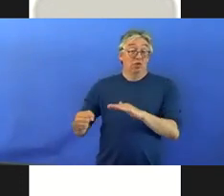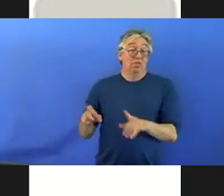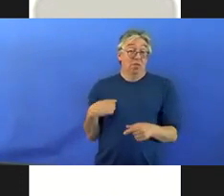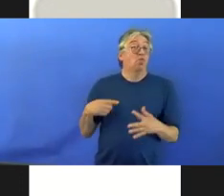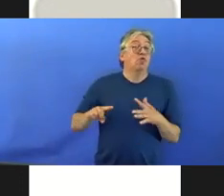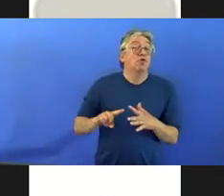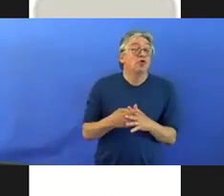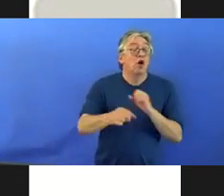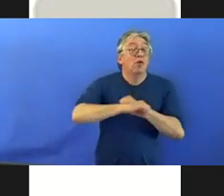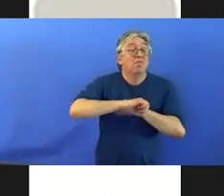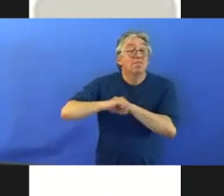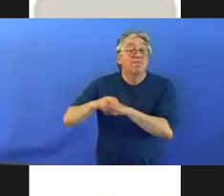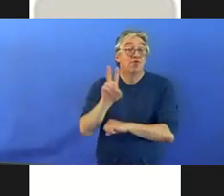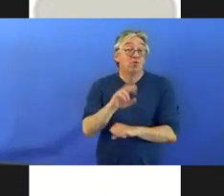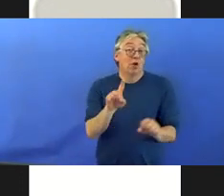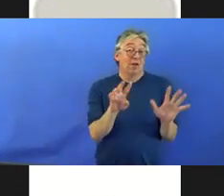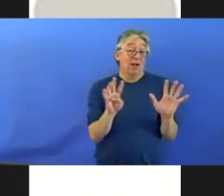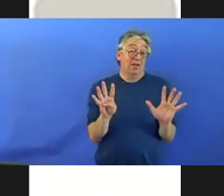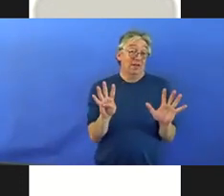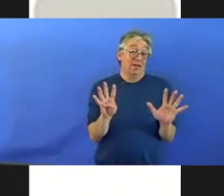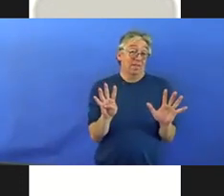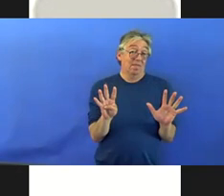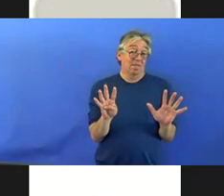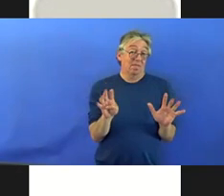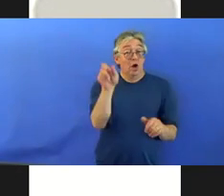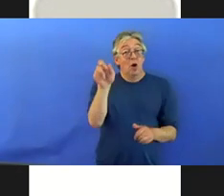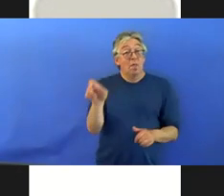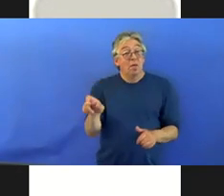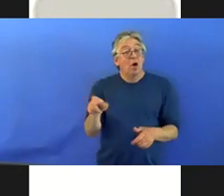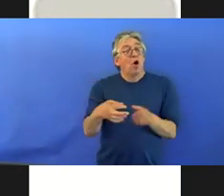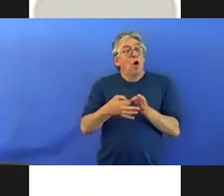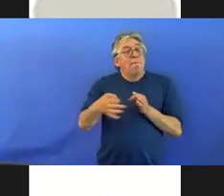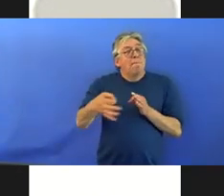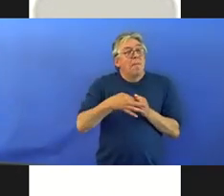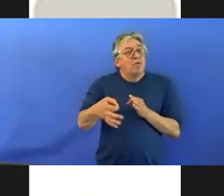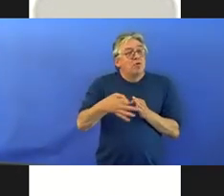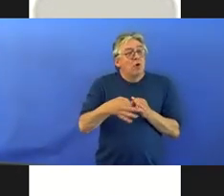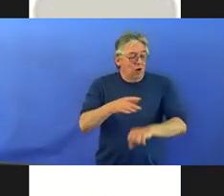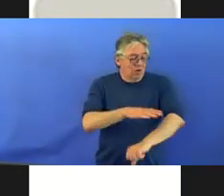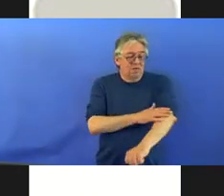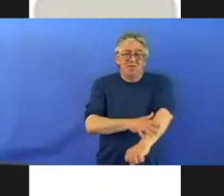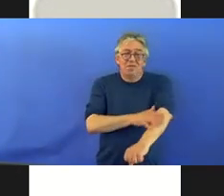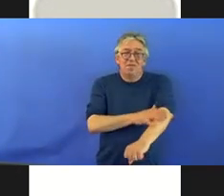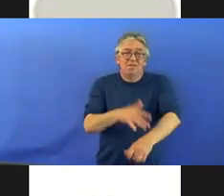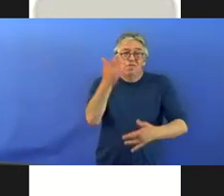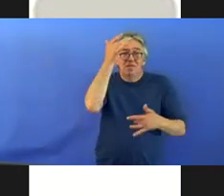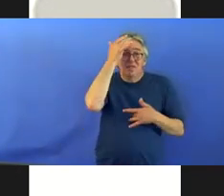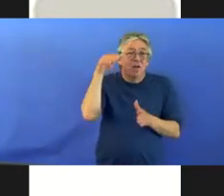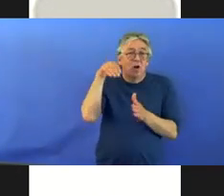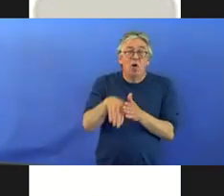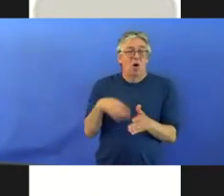dynamic transition of people with NMD from those wards to the community. In doing